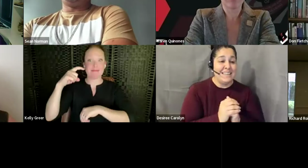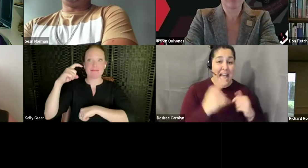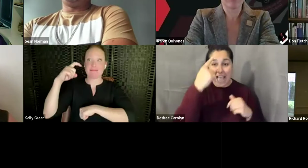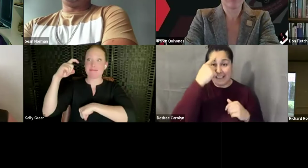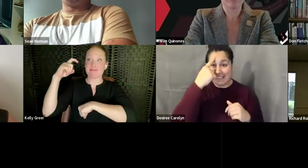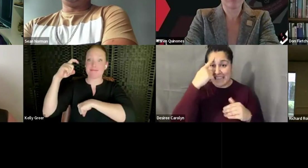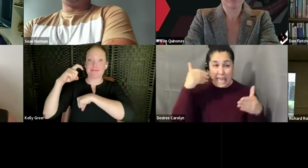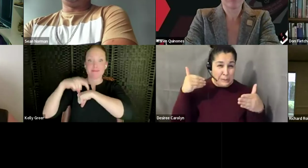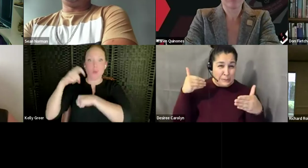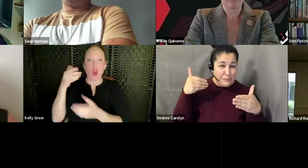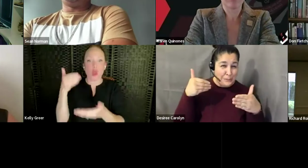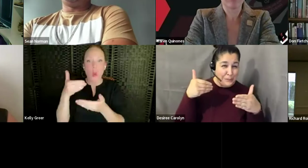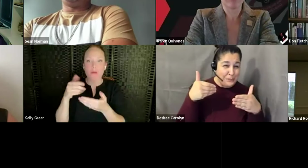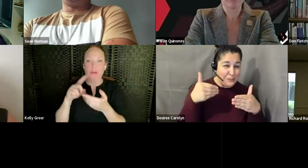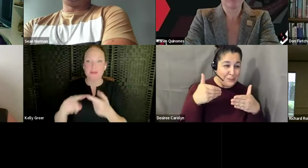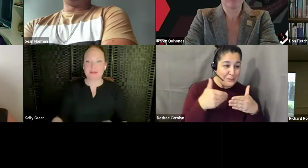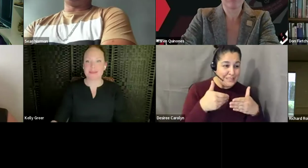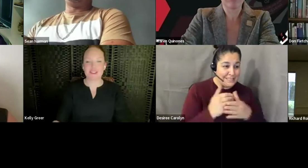approaching the witching hour.